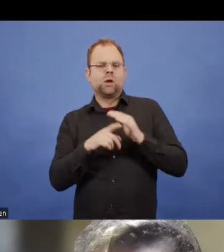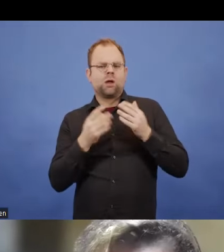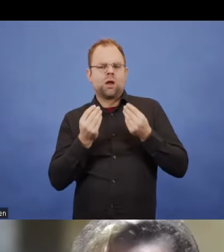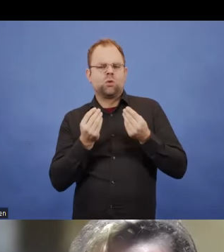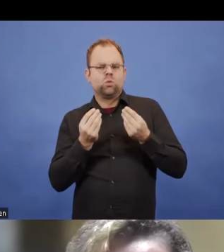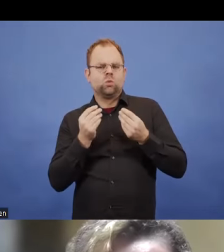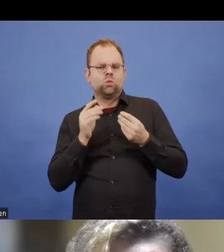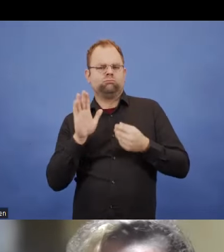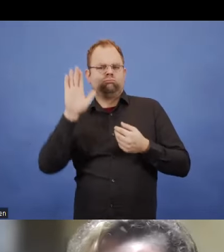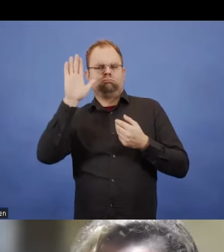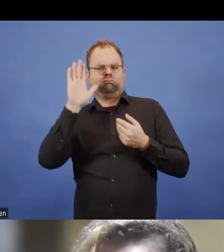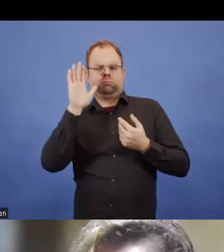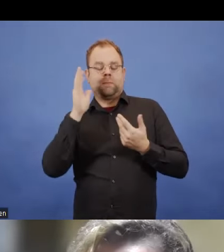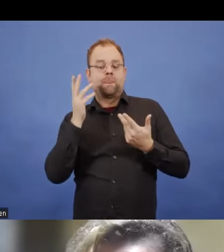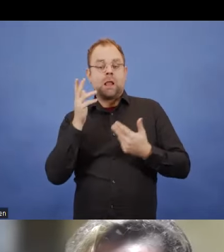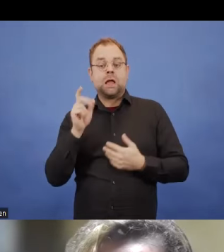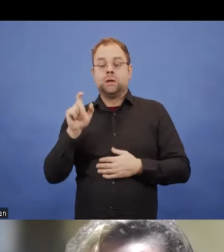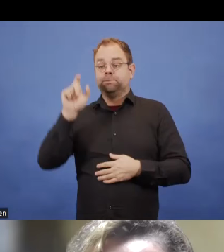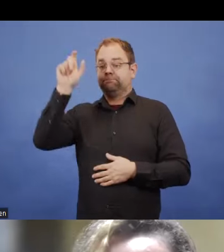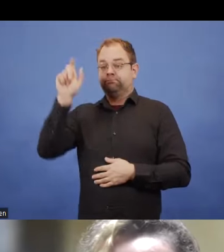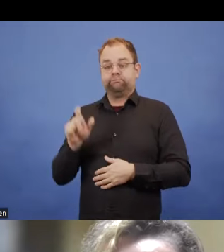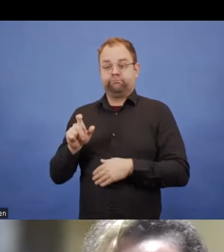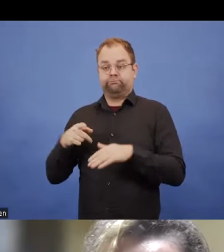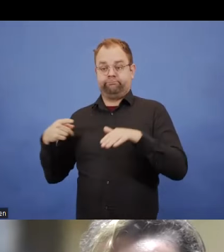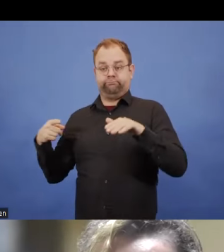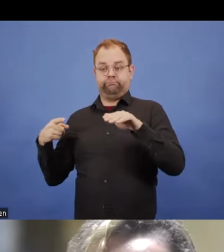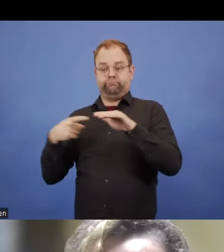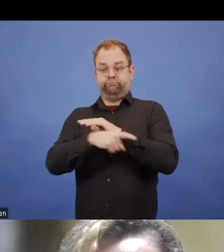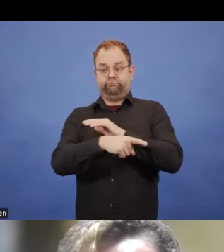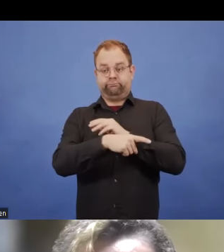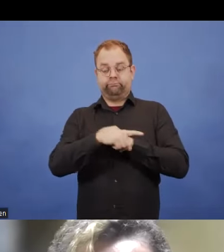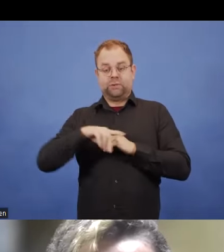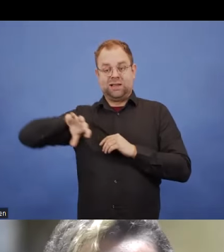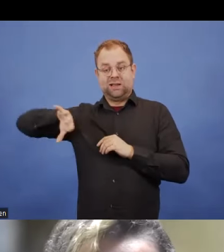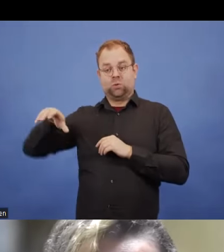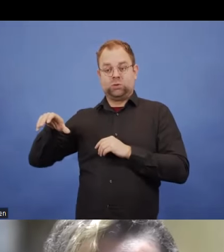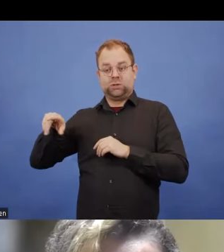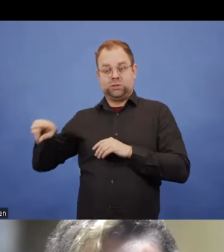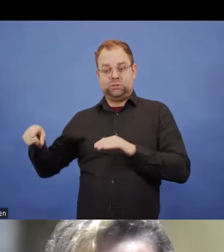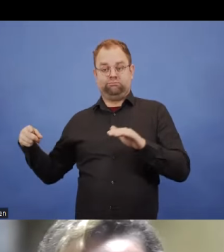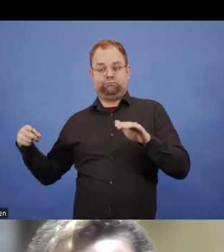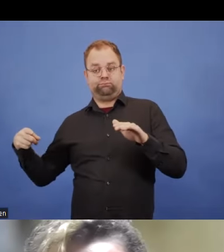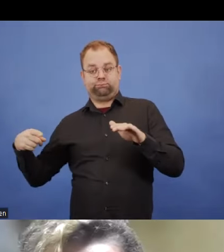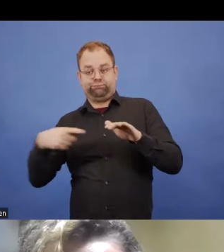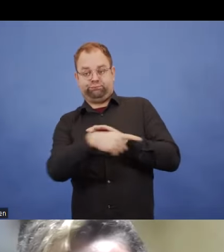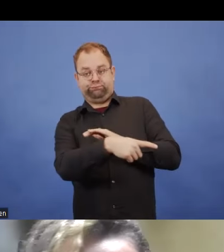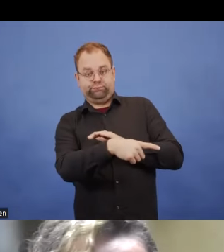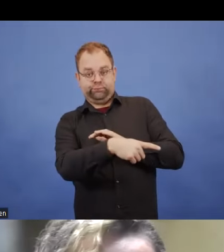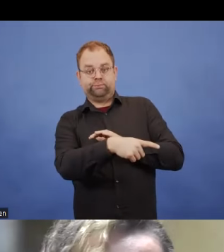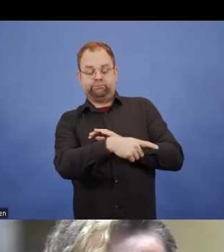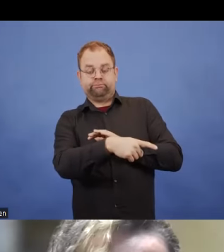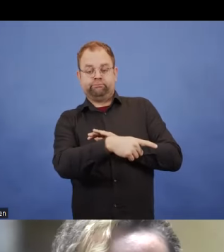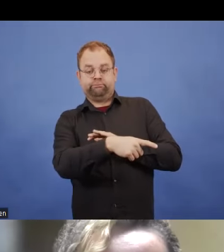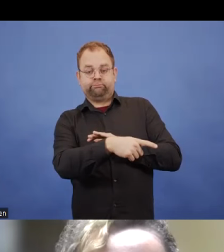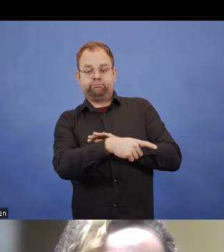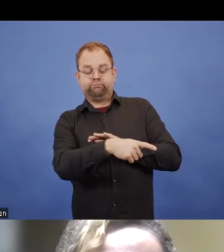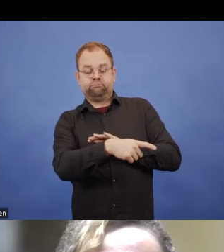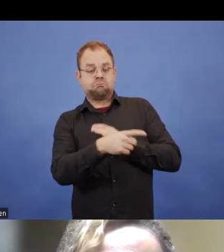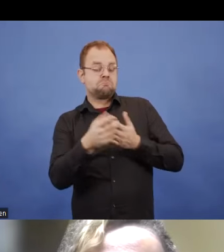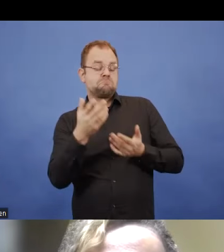been displaced, and they think they cannot go back to their country. They want to stay in that country, country B, let's say. They left country A, they want to stay in country